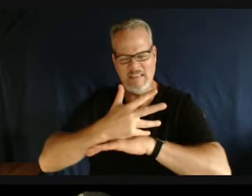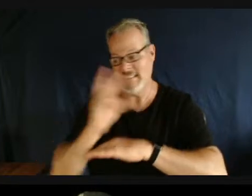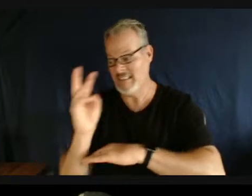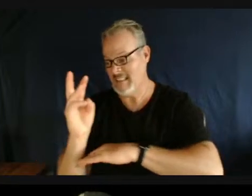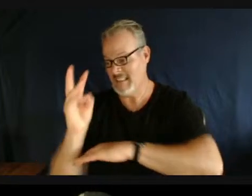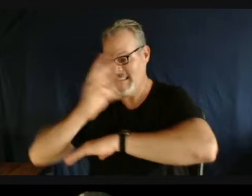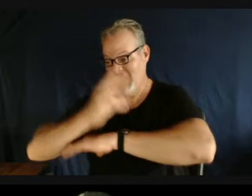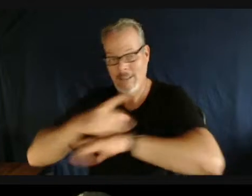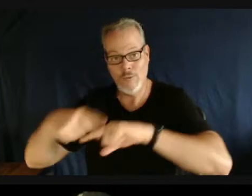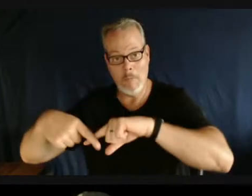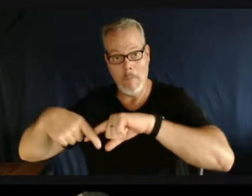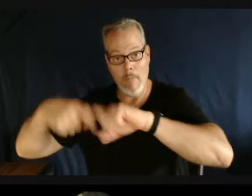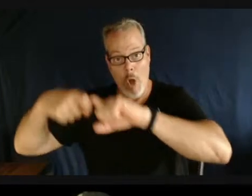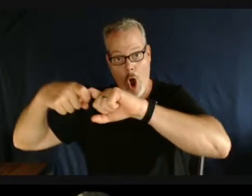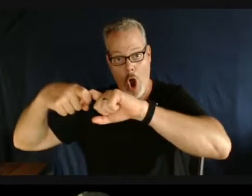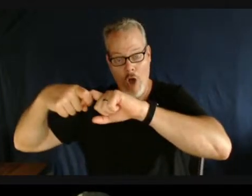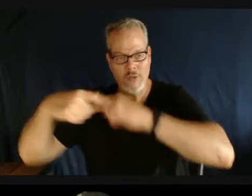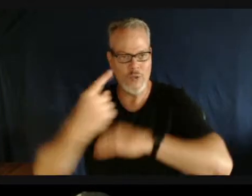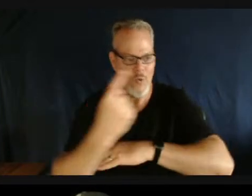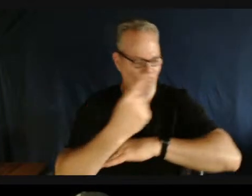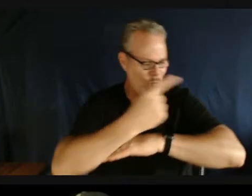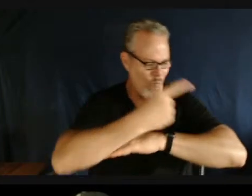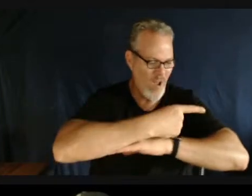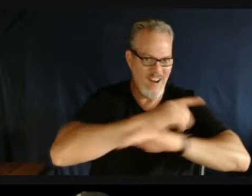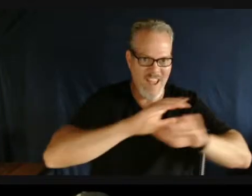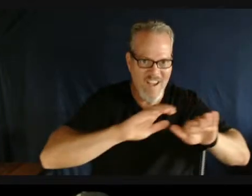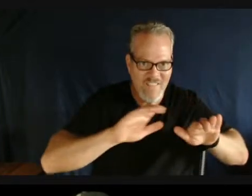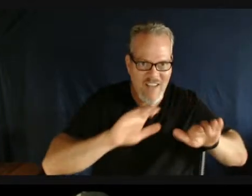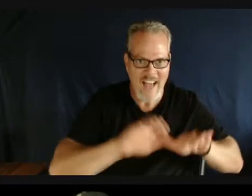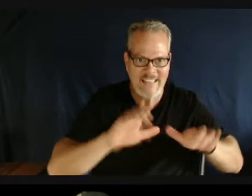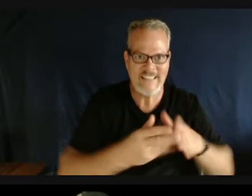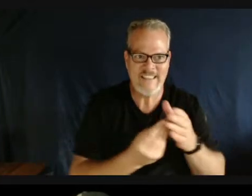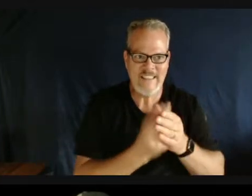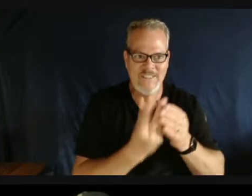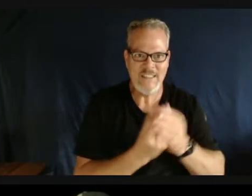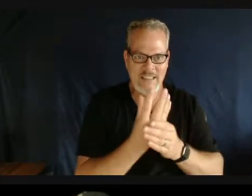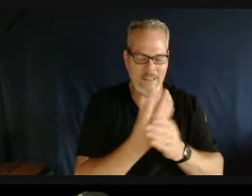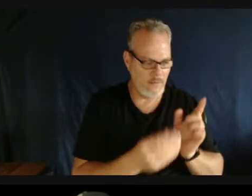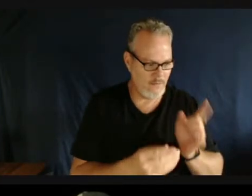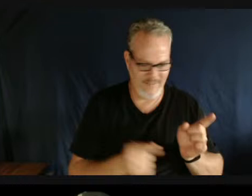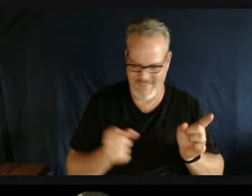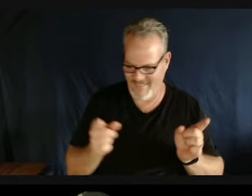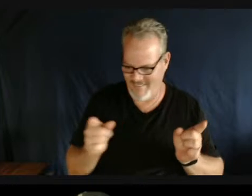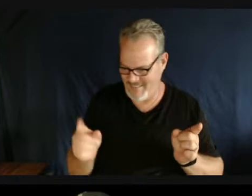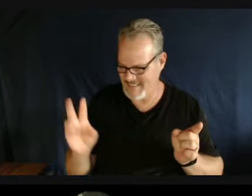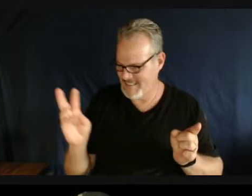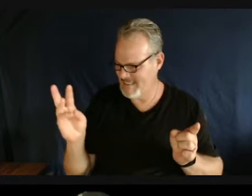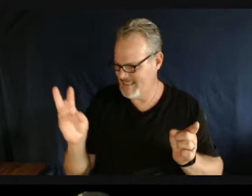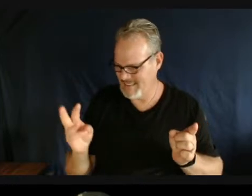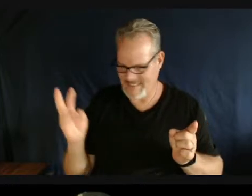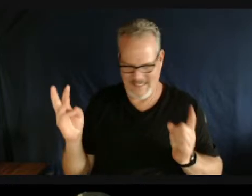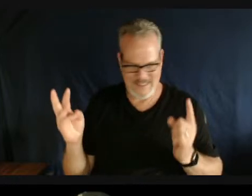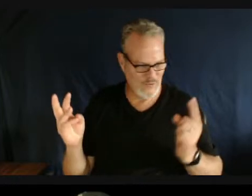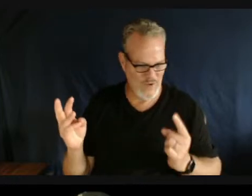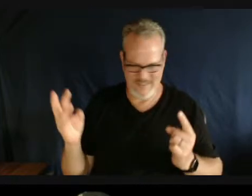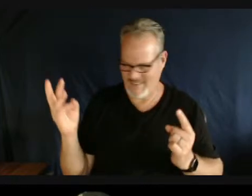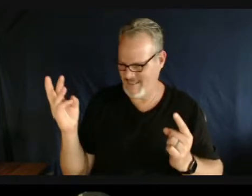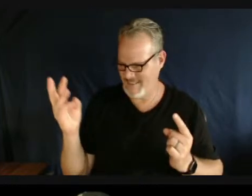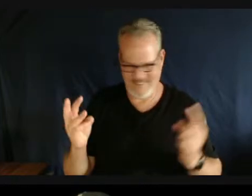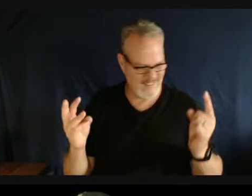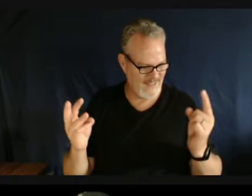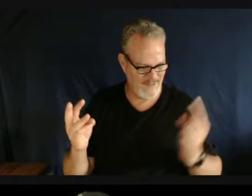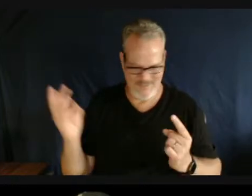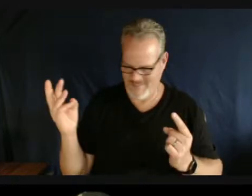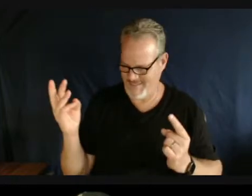of pause with our 1 day of activity right there. And so that's the pattern we're used to seeing here from episode 7 and